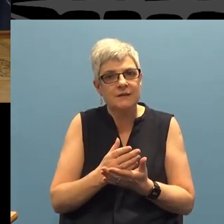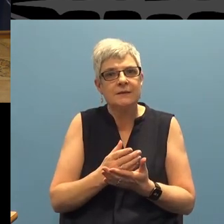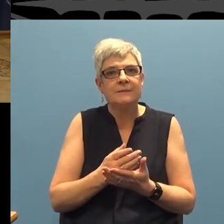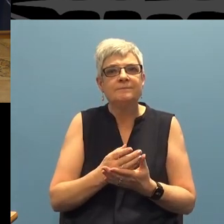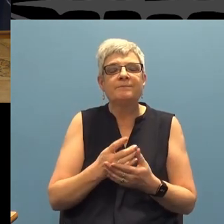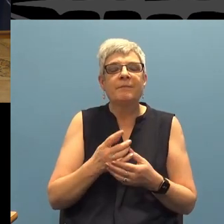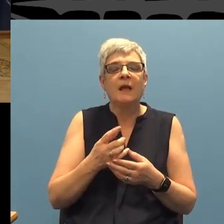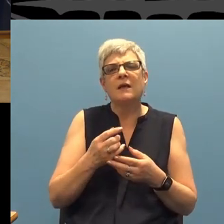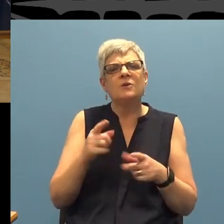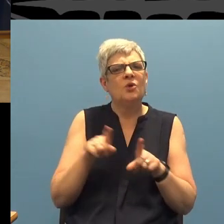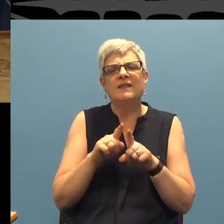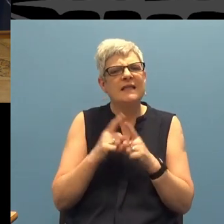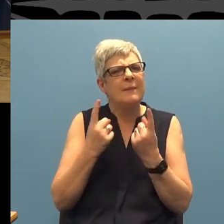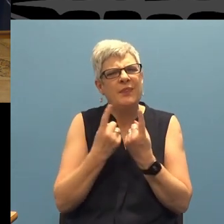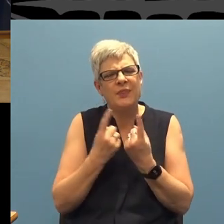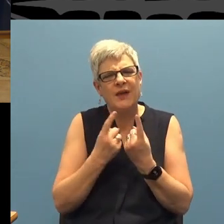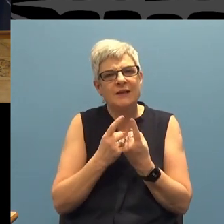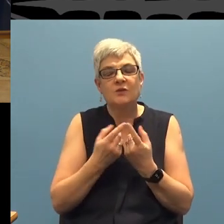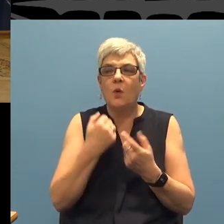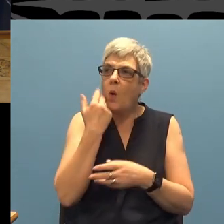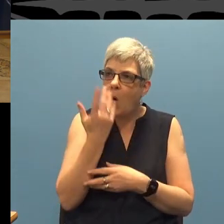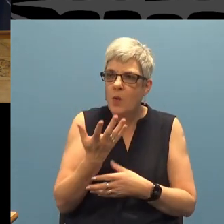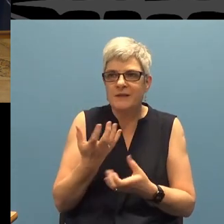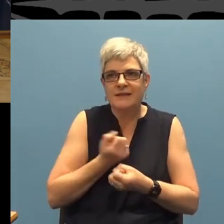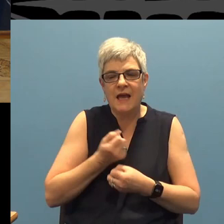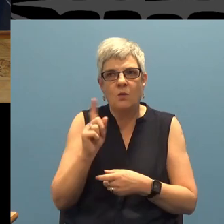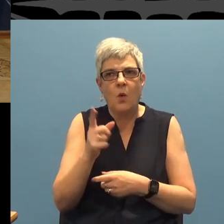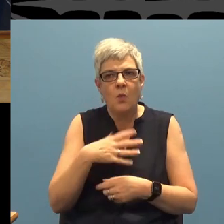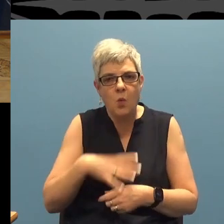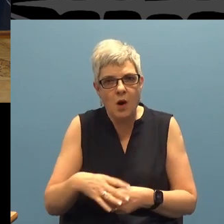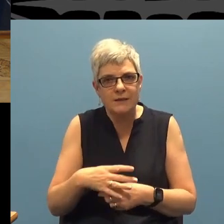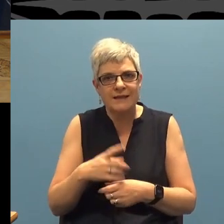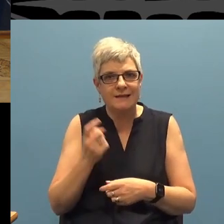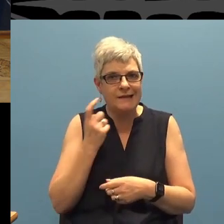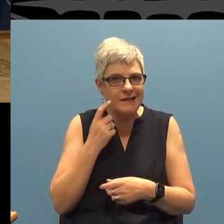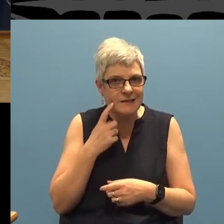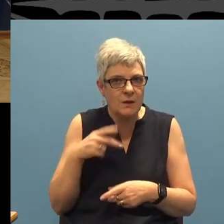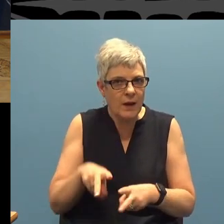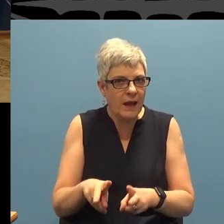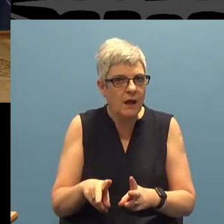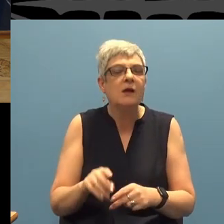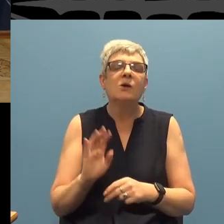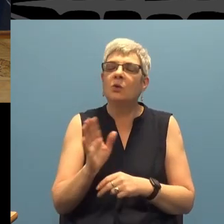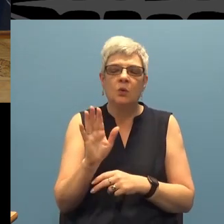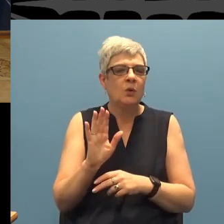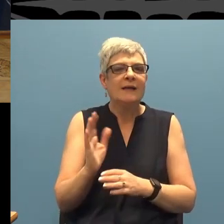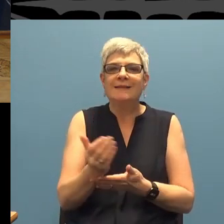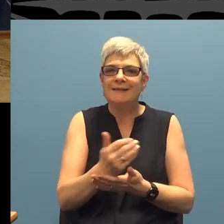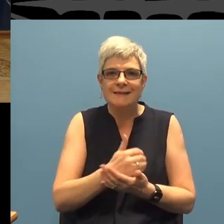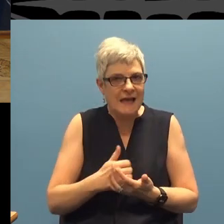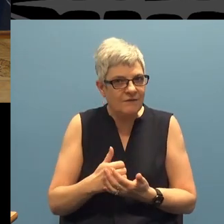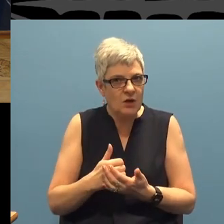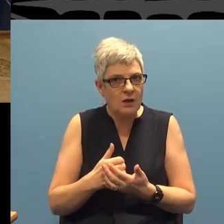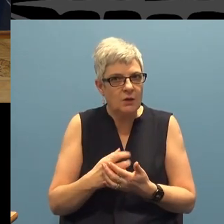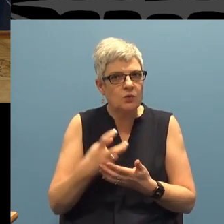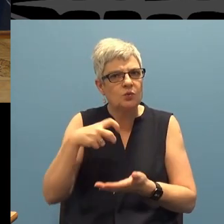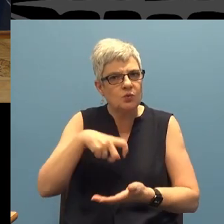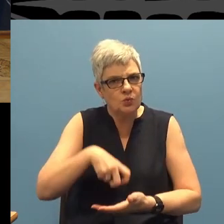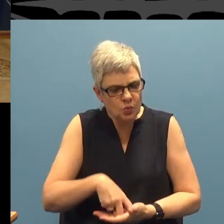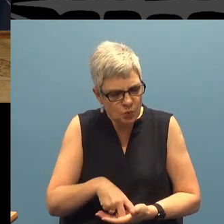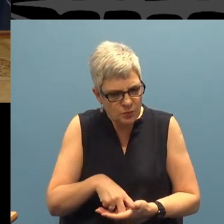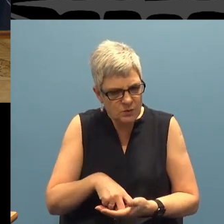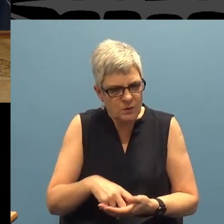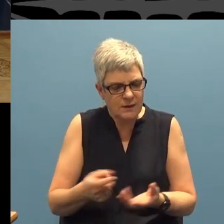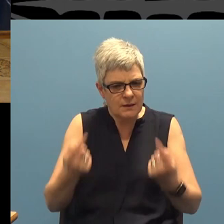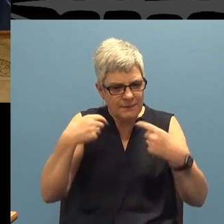the same thing as we always get what we want and we always get it easy, but there is a saviour who has stooped, a saviour who has